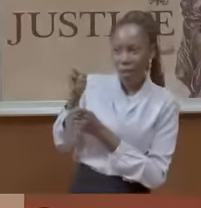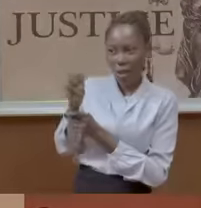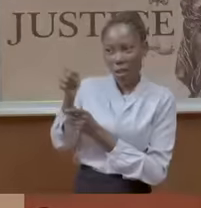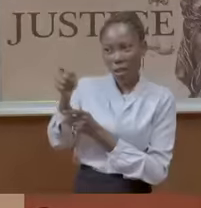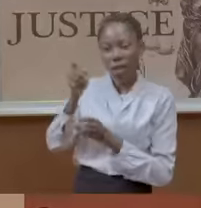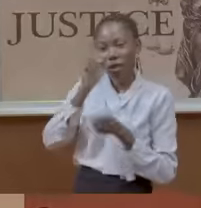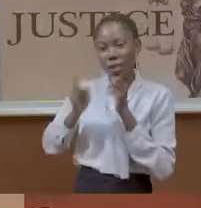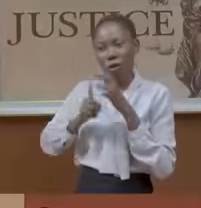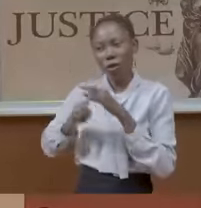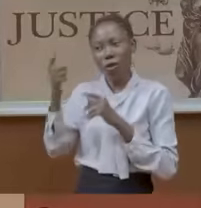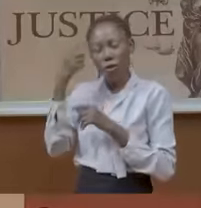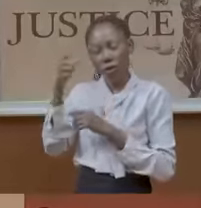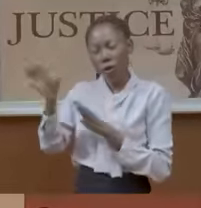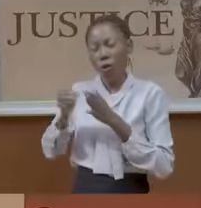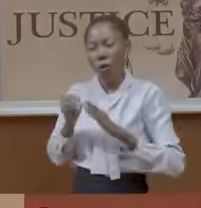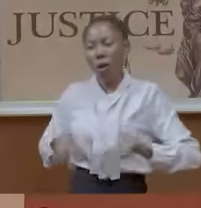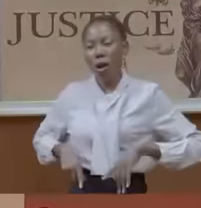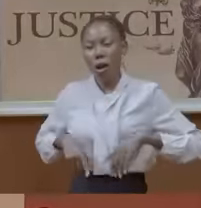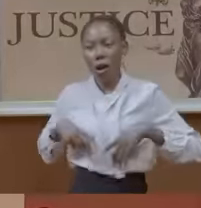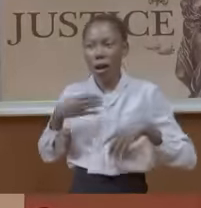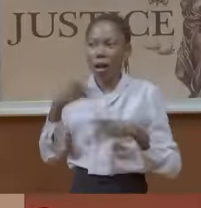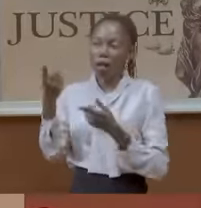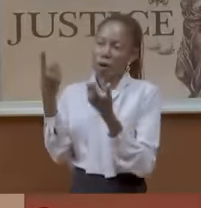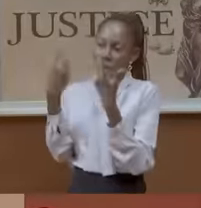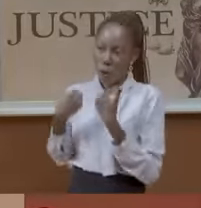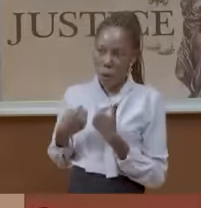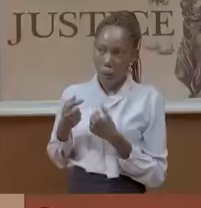had to run for my dear life that night. And